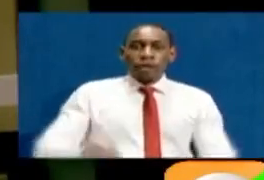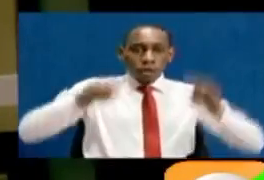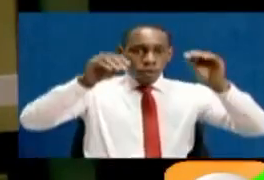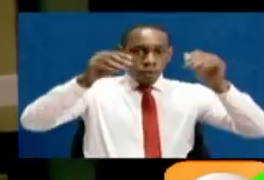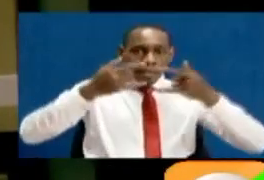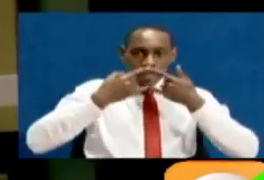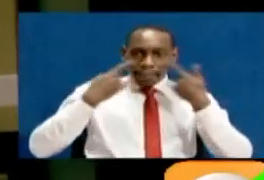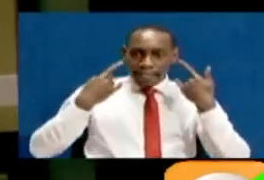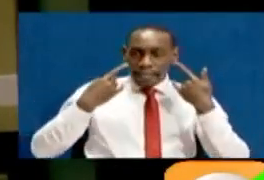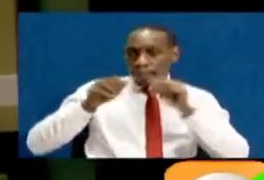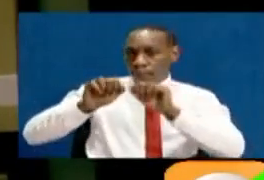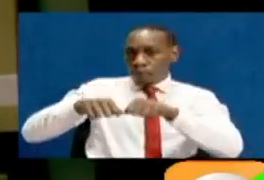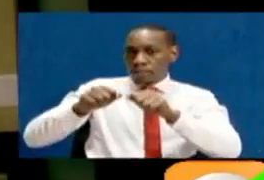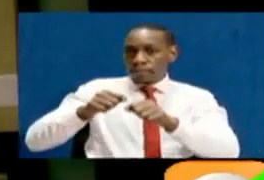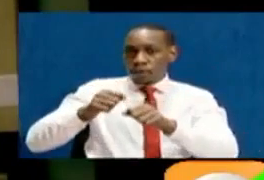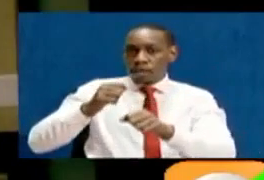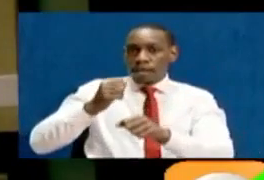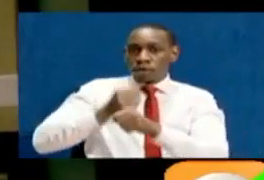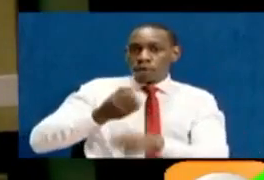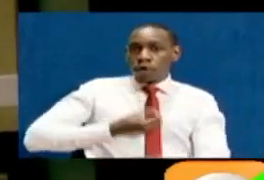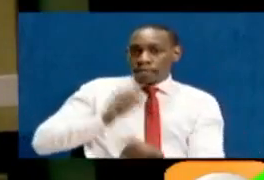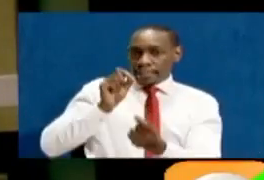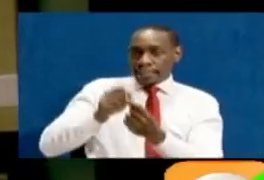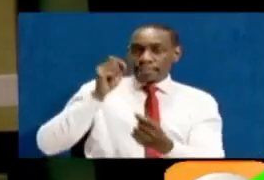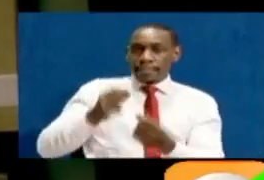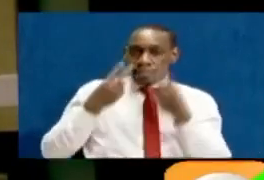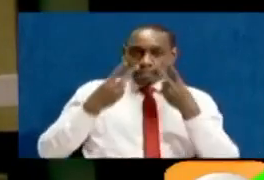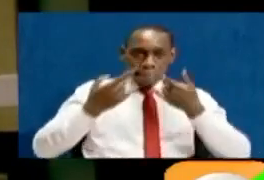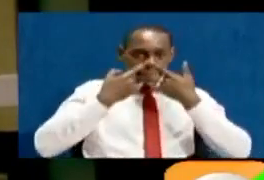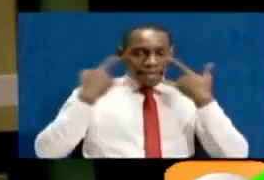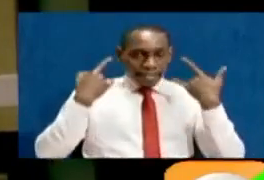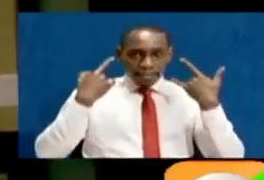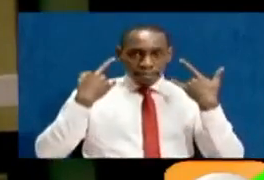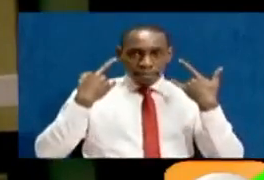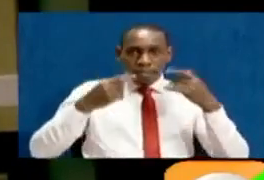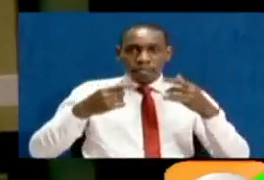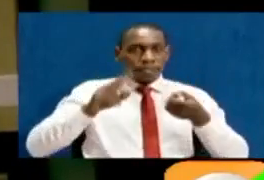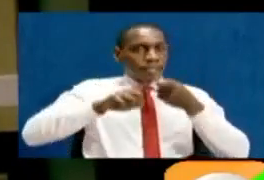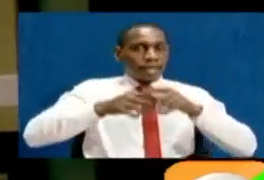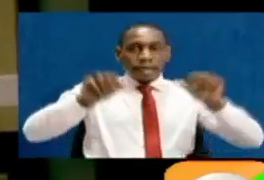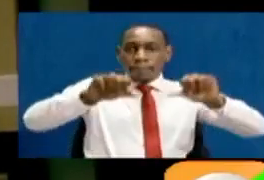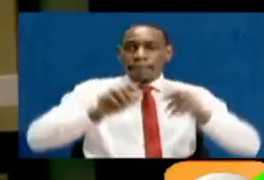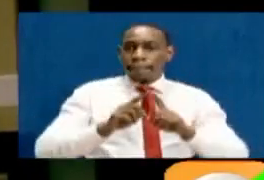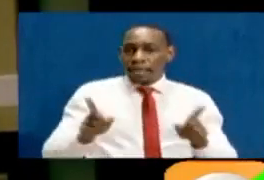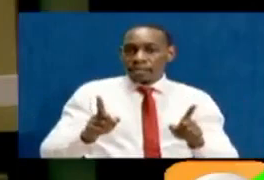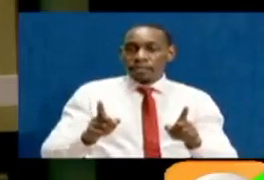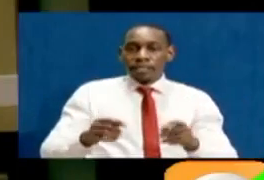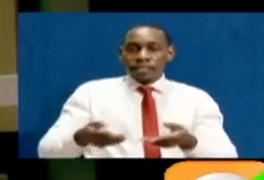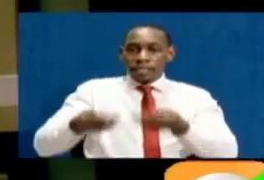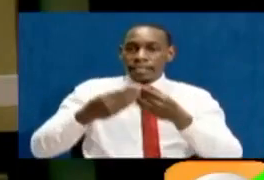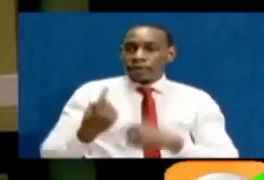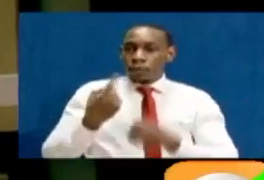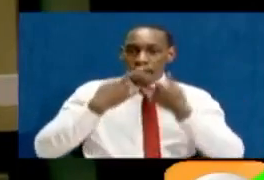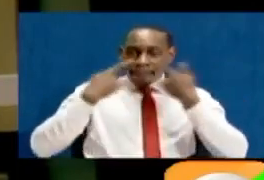masks. You can just do your own test and see that the mask is not up to standard. Unfortunately, you're given one